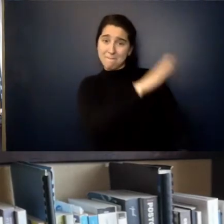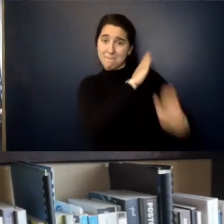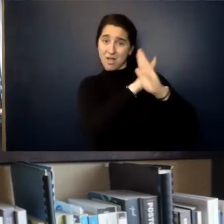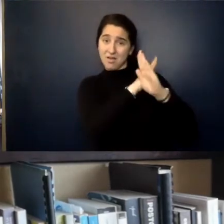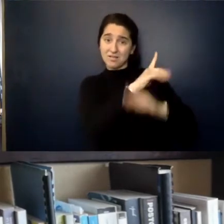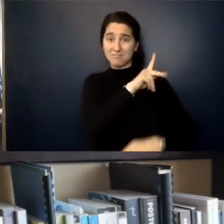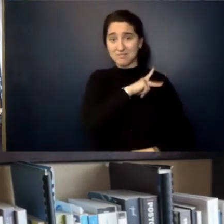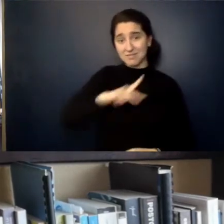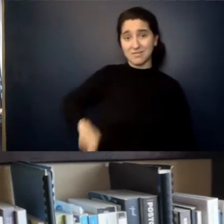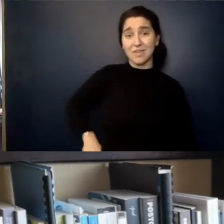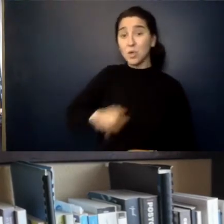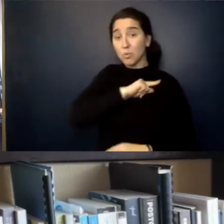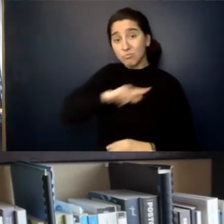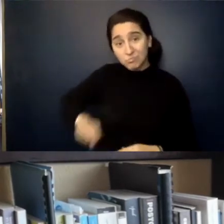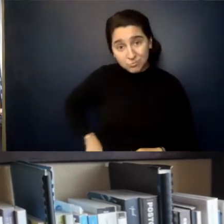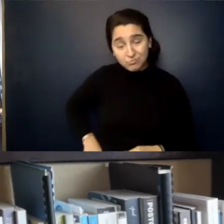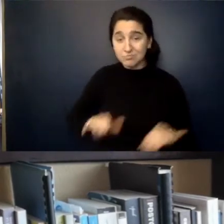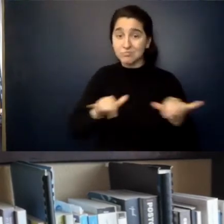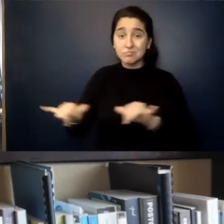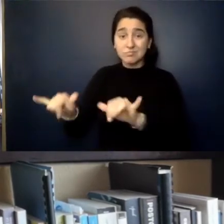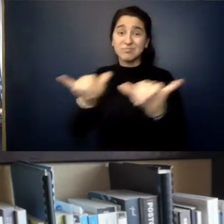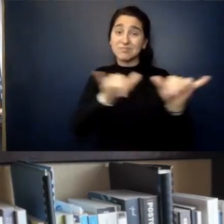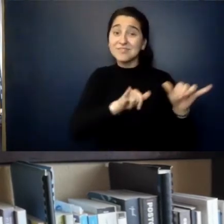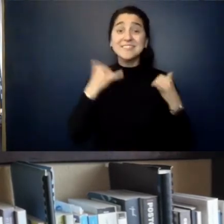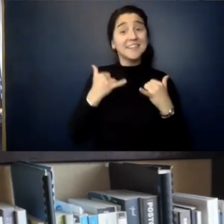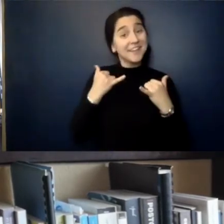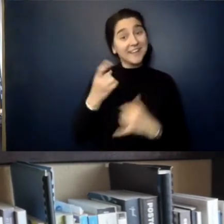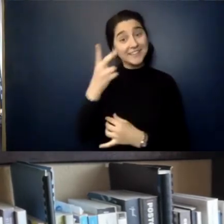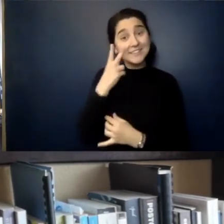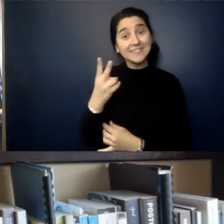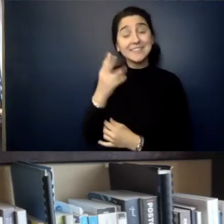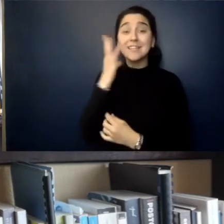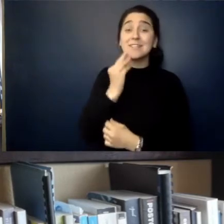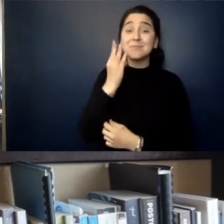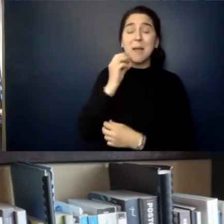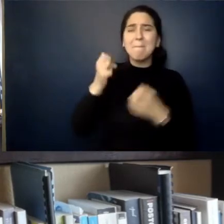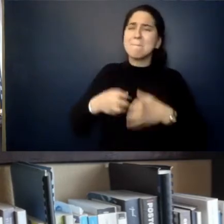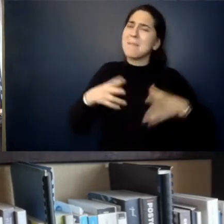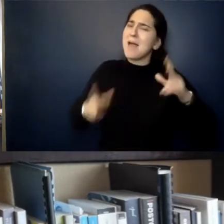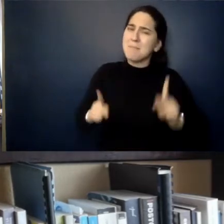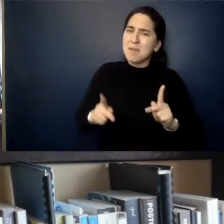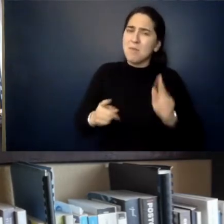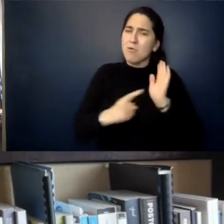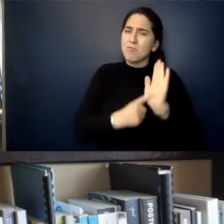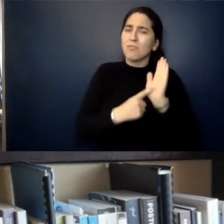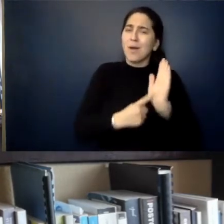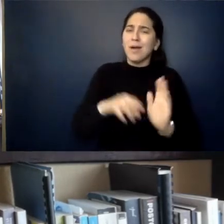go to the Naboth vineyard, condemn